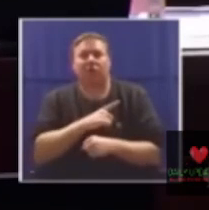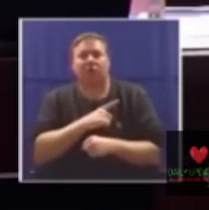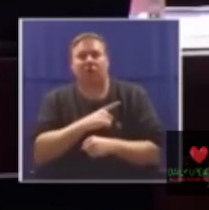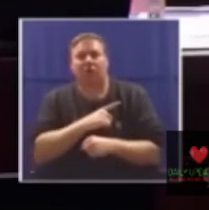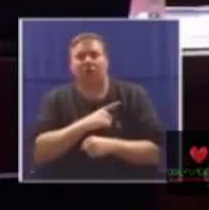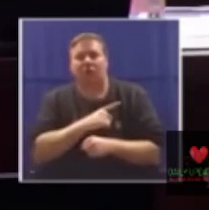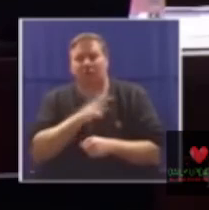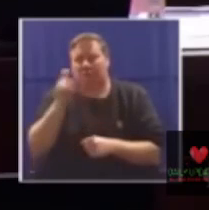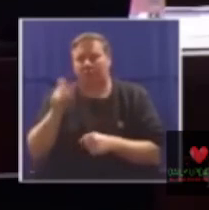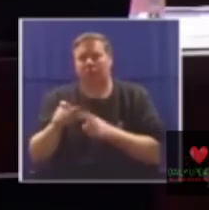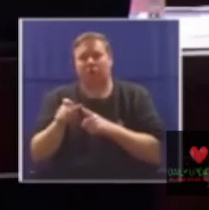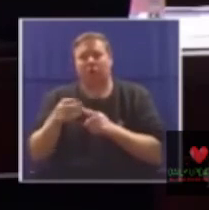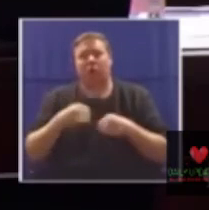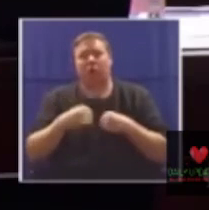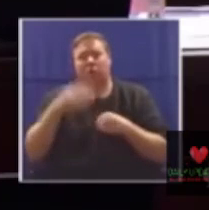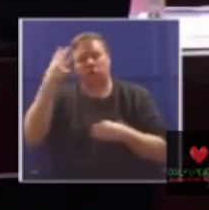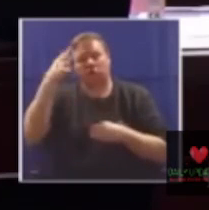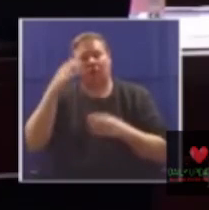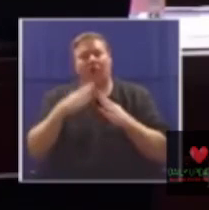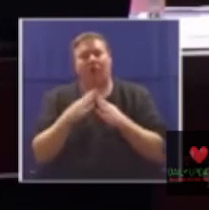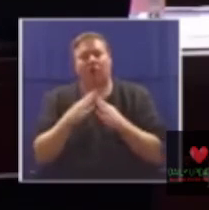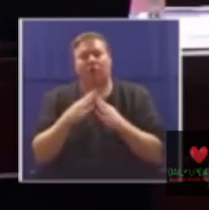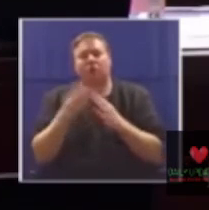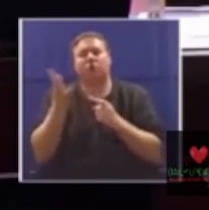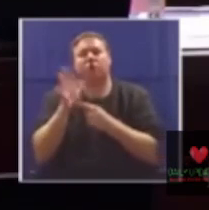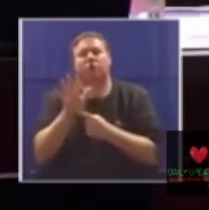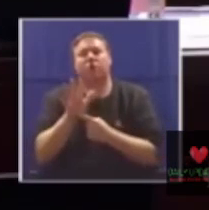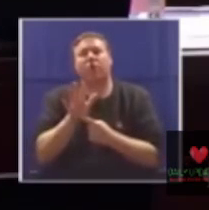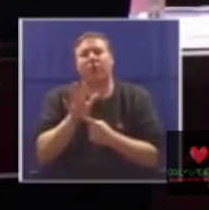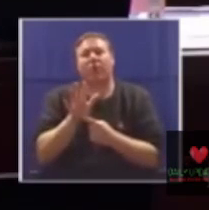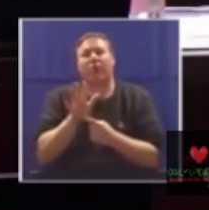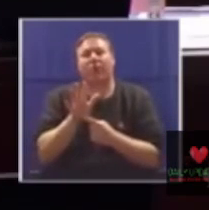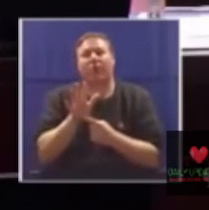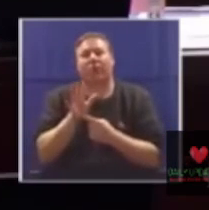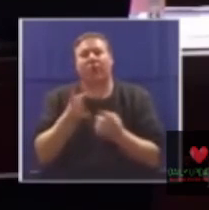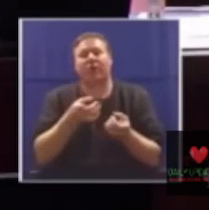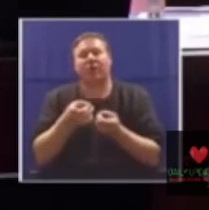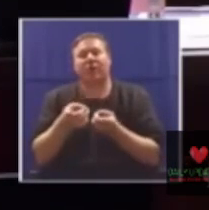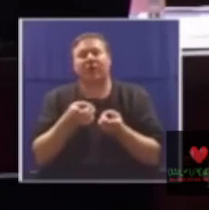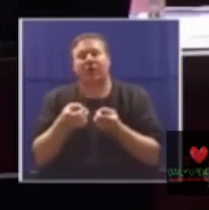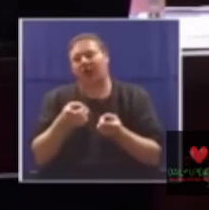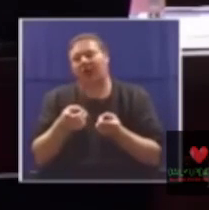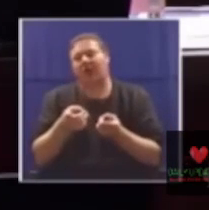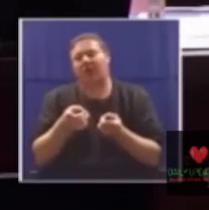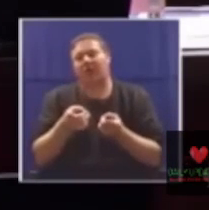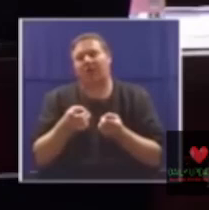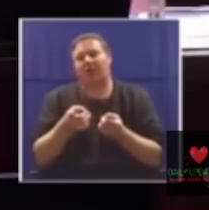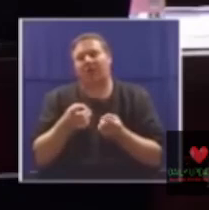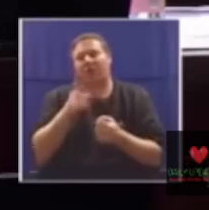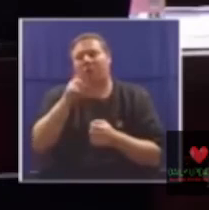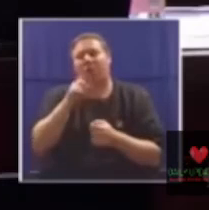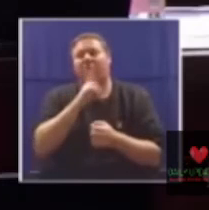20 houses got now exposure to the car powership deal that is going to bring the